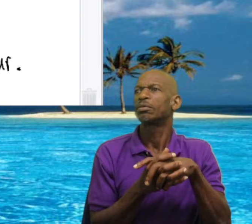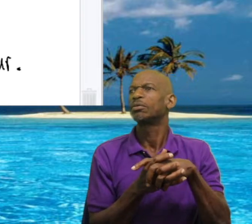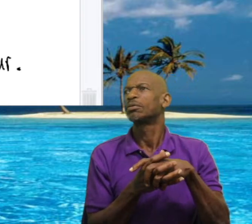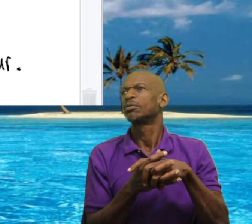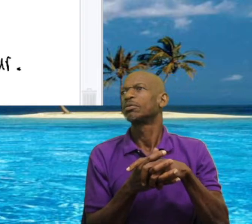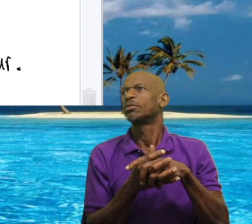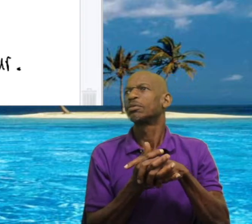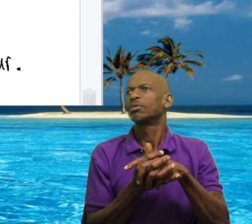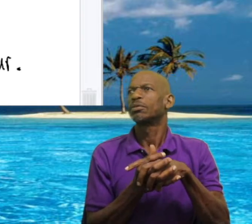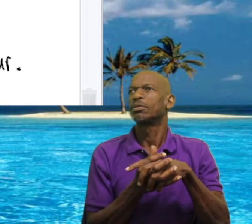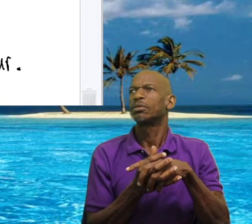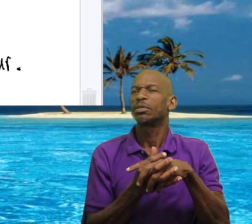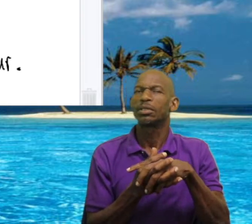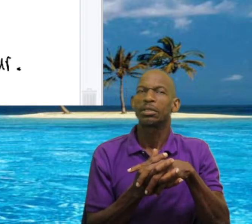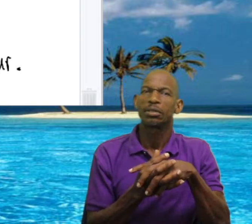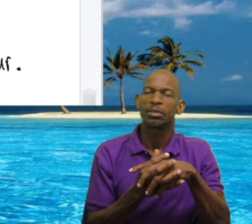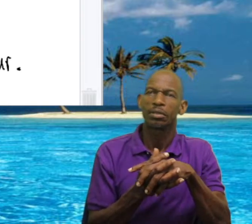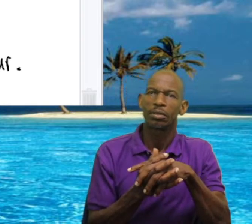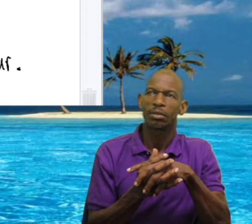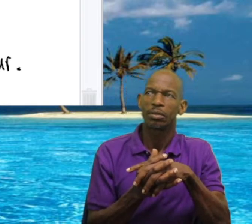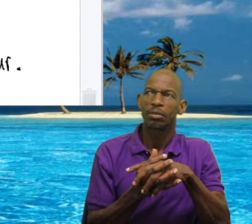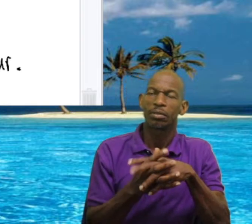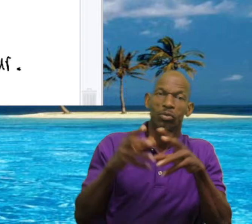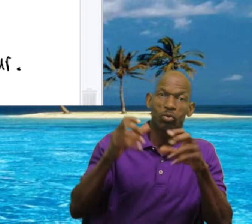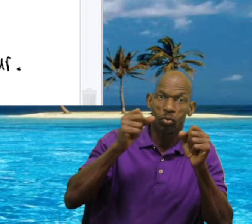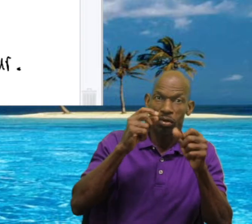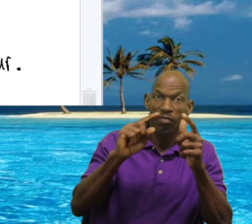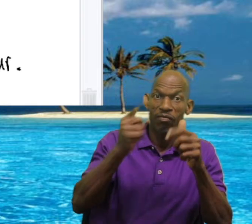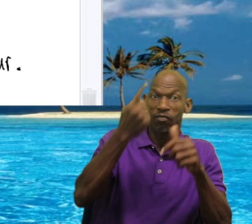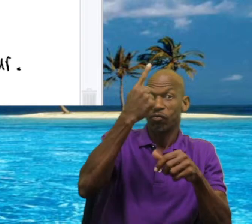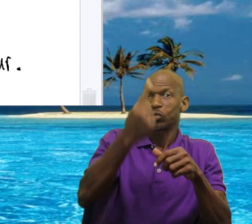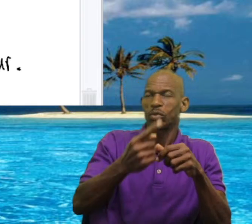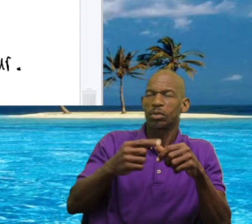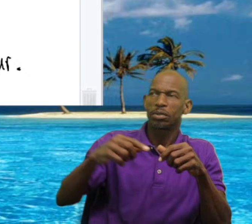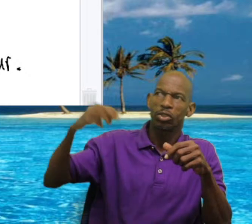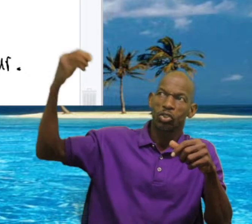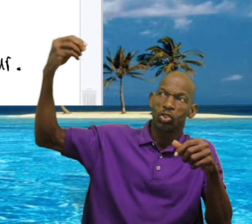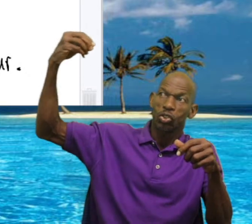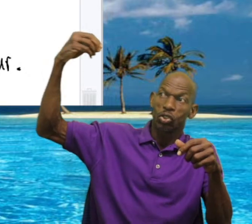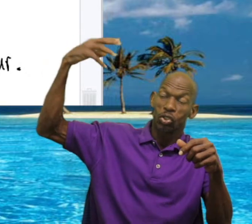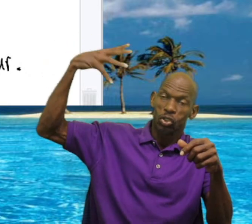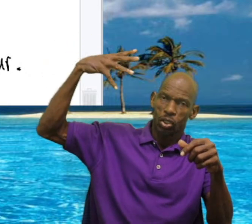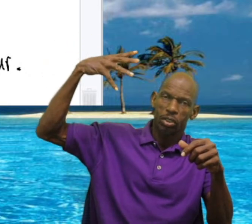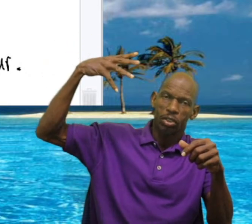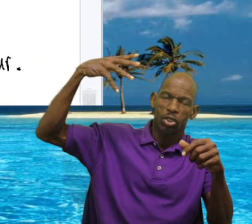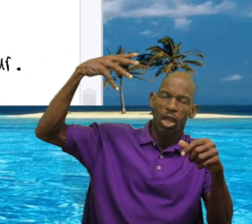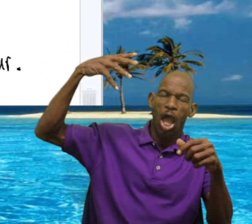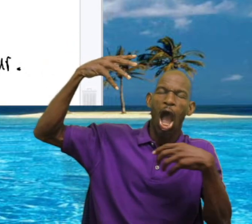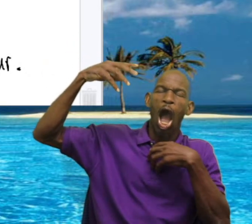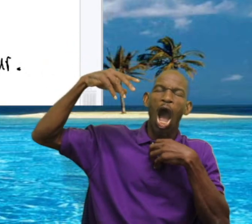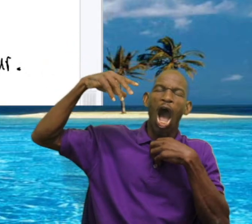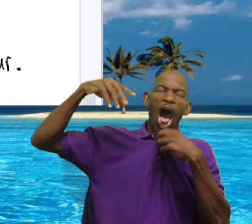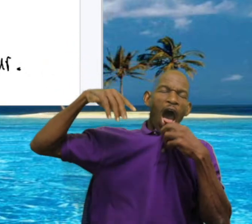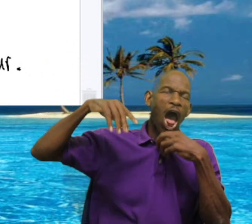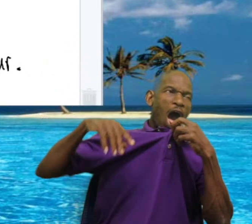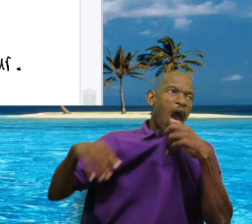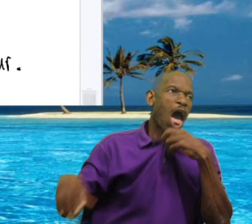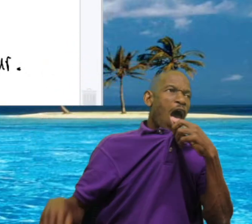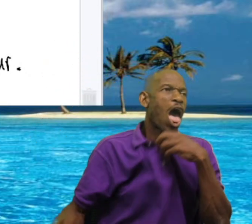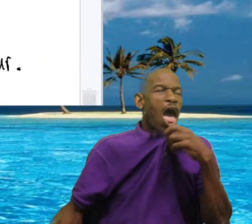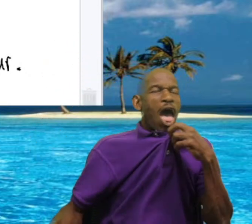sun? All right, we're looking at the sun. We're looking at the word hot. Am I circling the words?